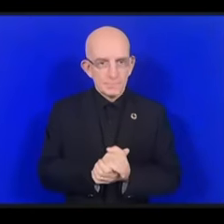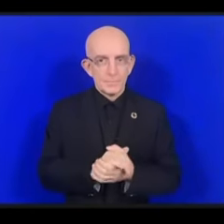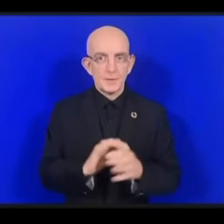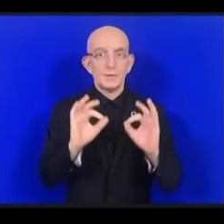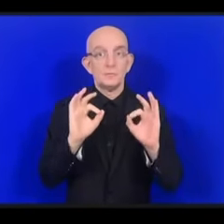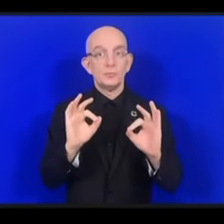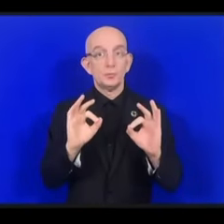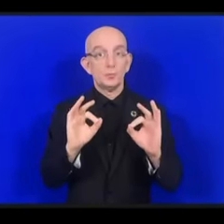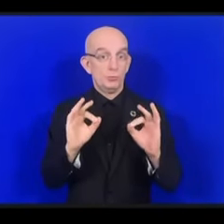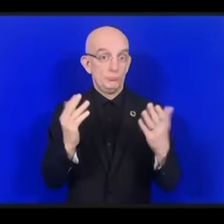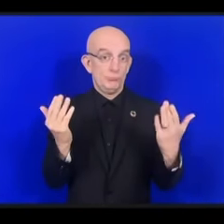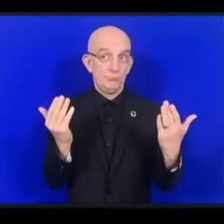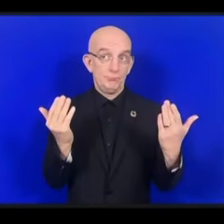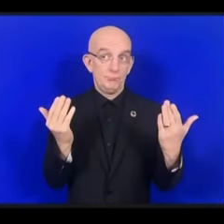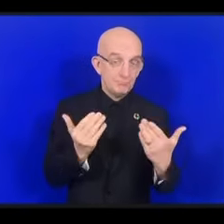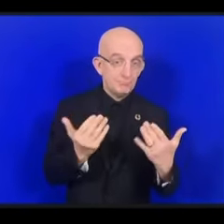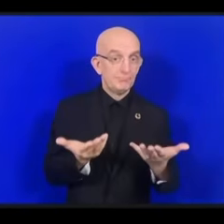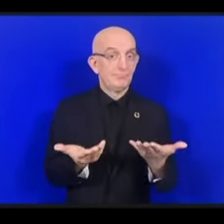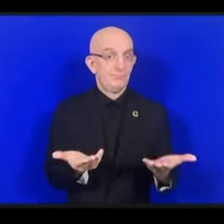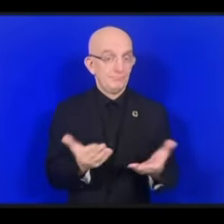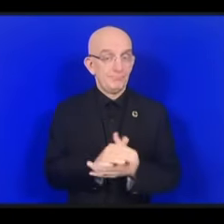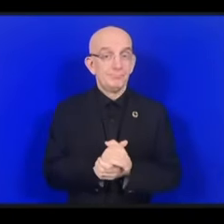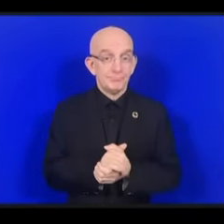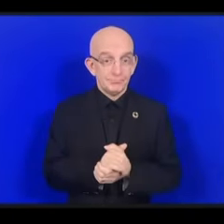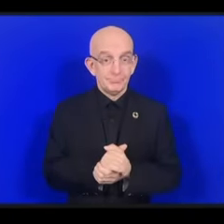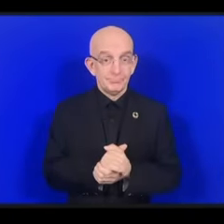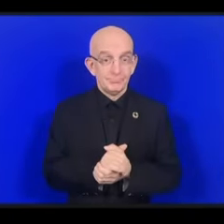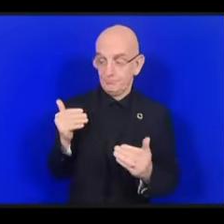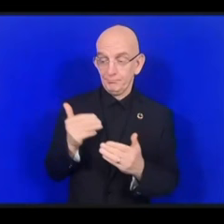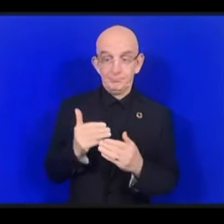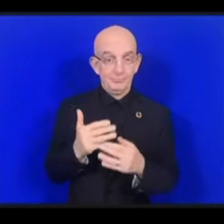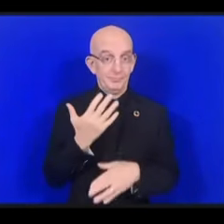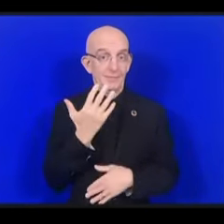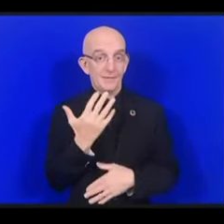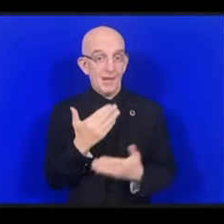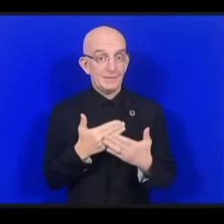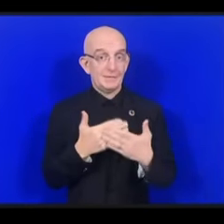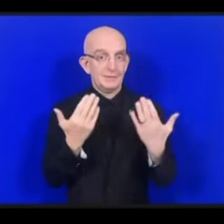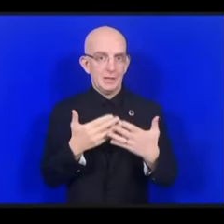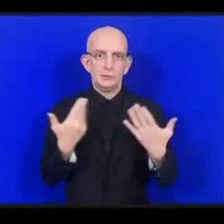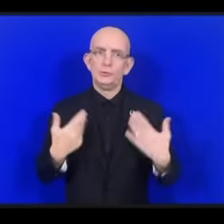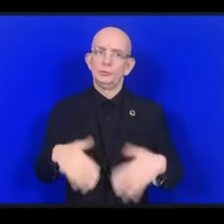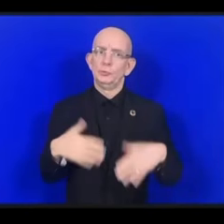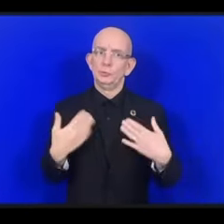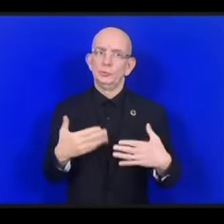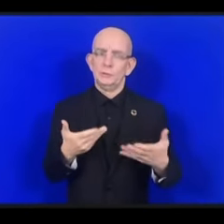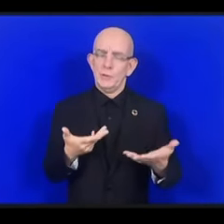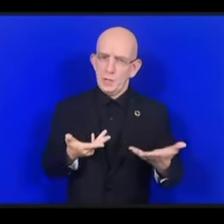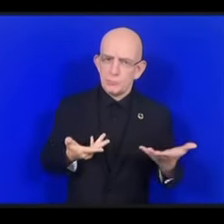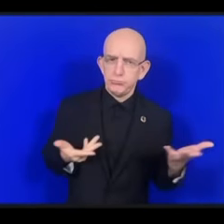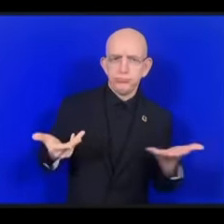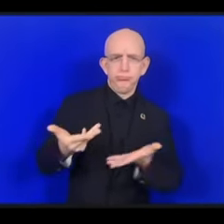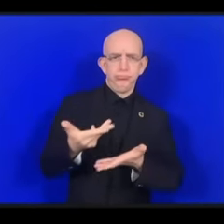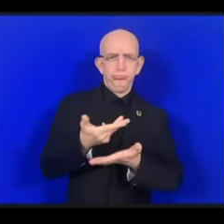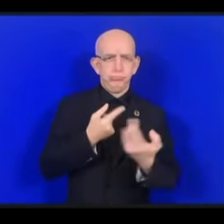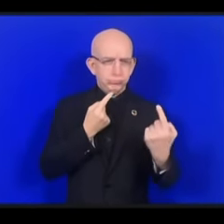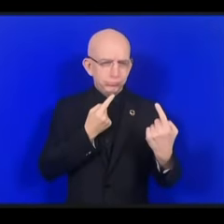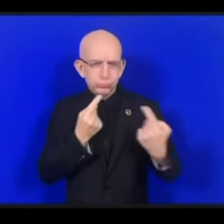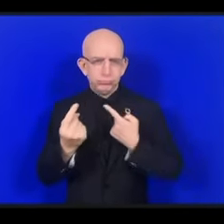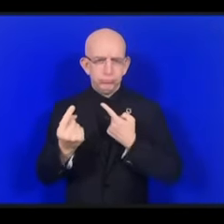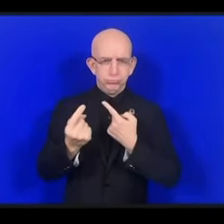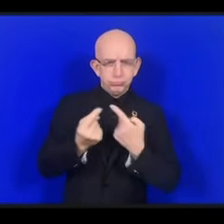have been intensive, inspiring, and rewarding. I'm pleased to witness that by